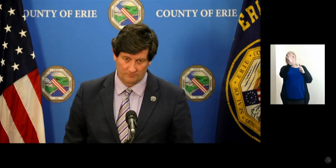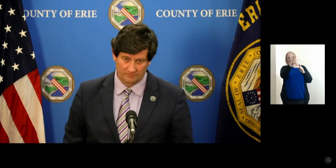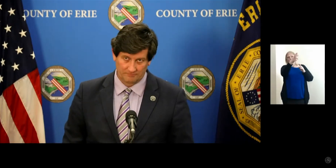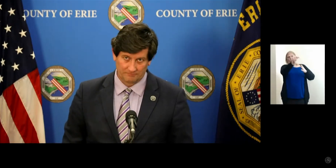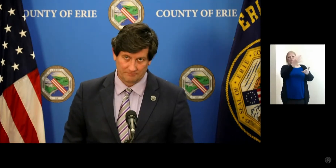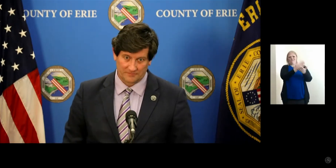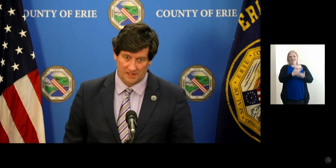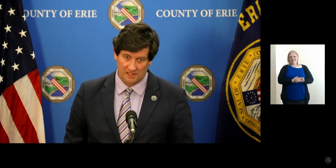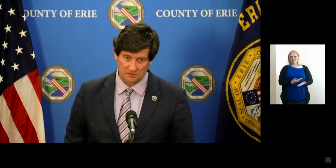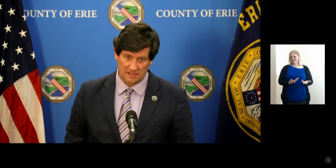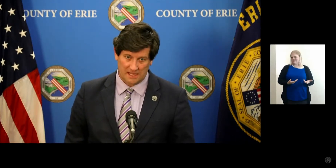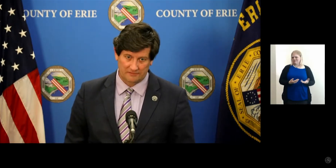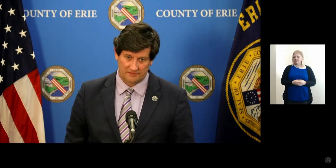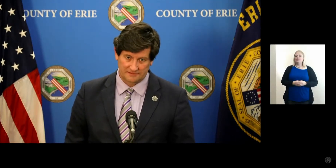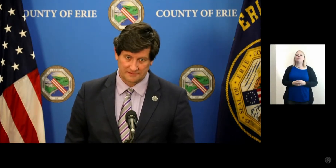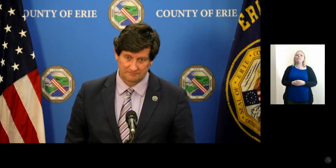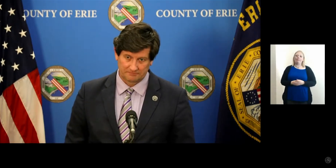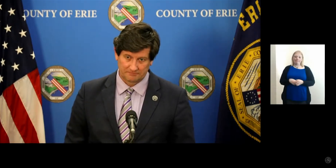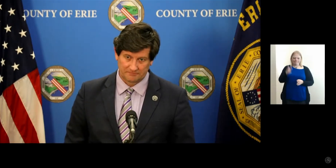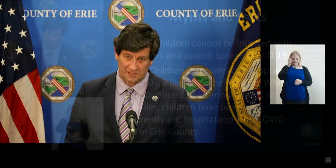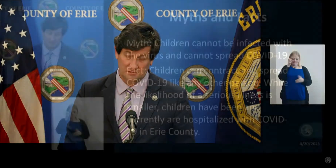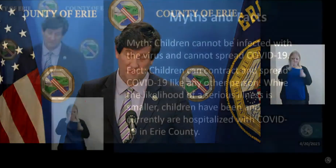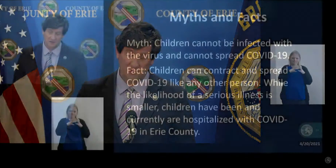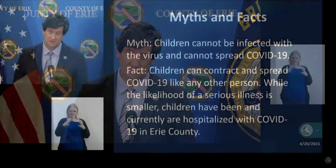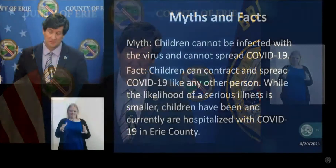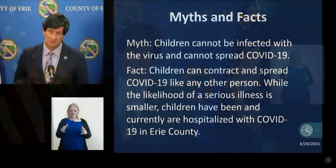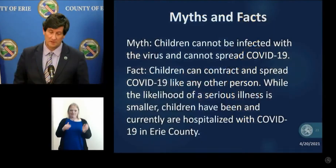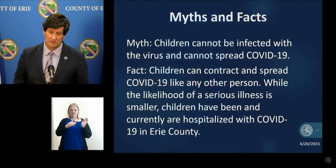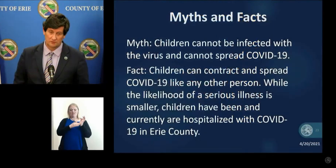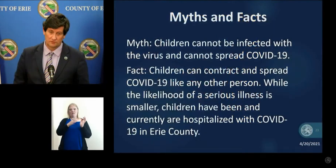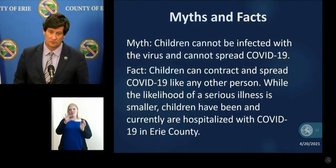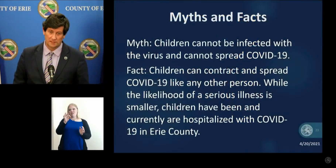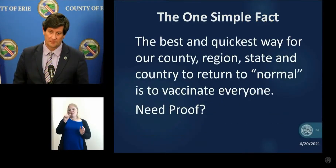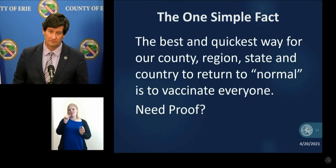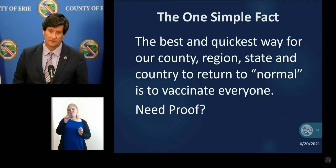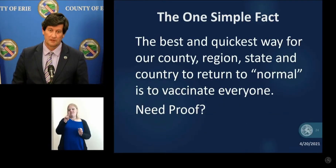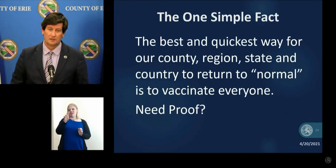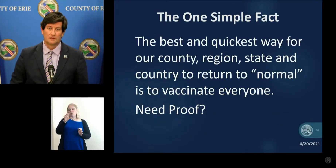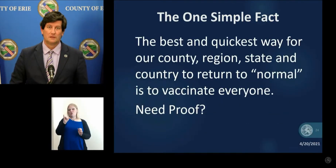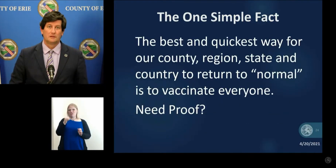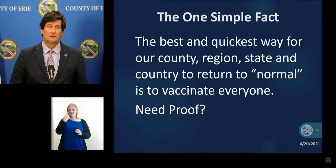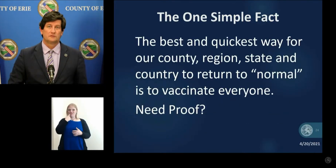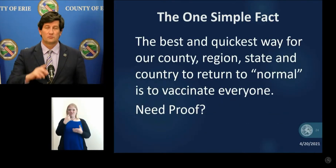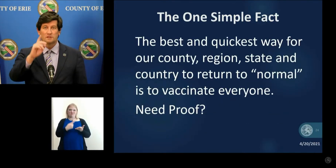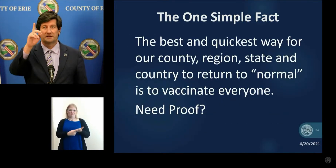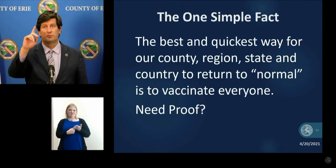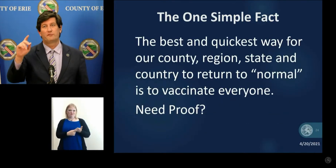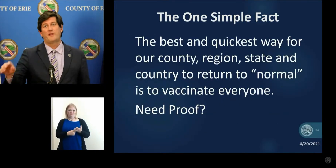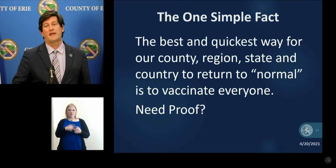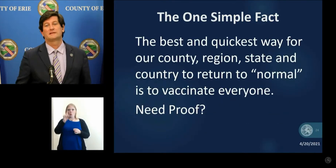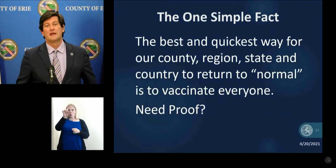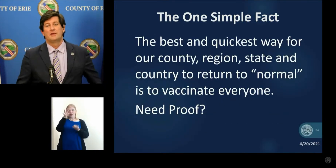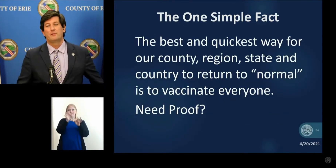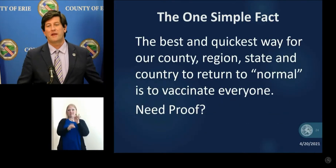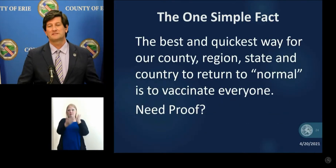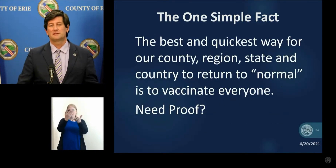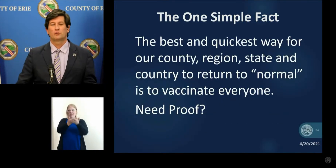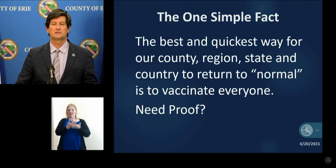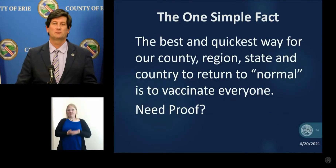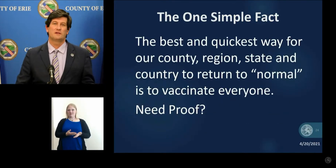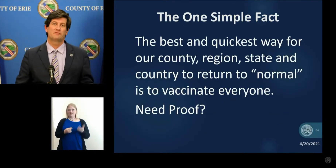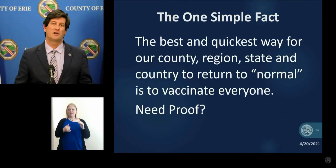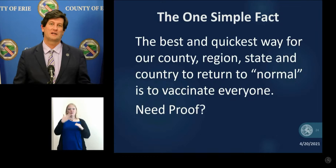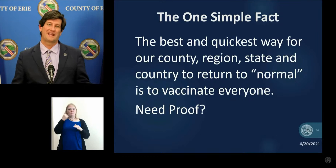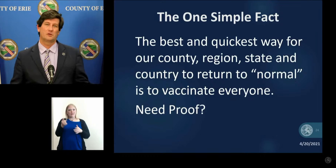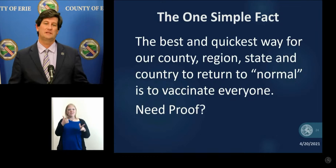Now, I hear a lot of this. Dr. Fauci talked about it over the weekend. There's one simple fact. The best and